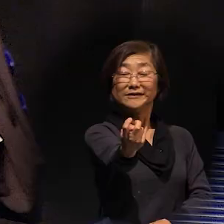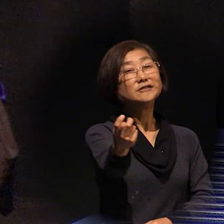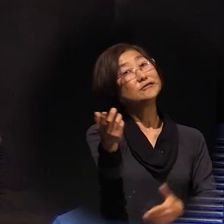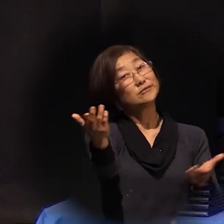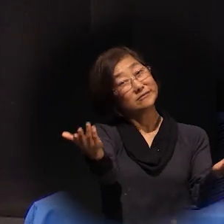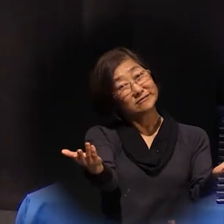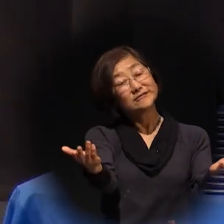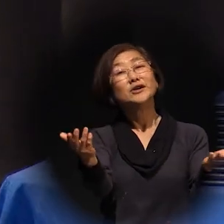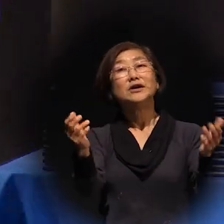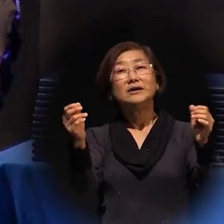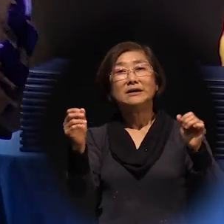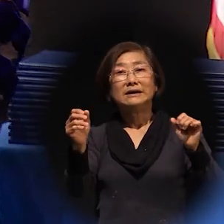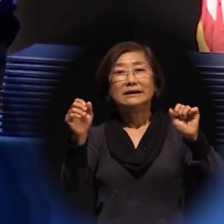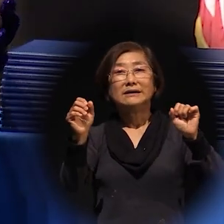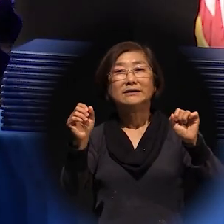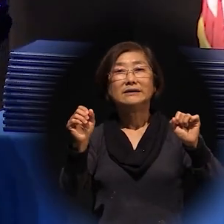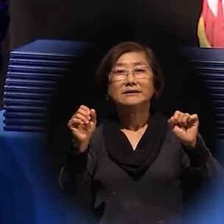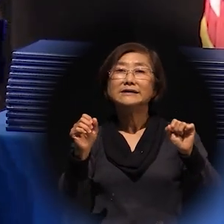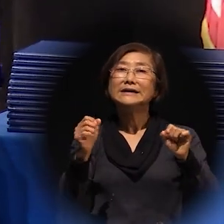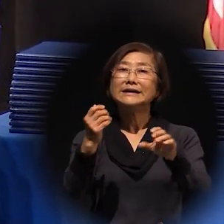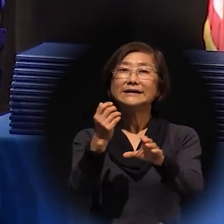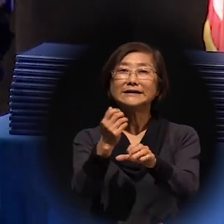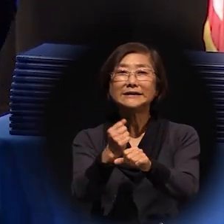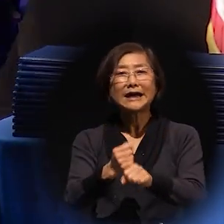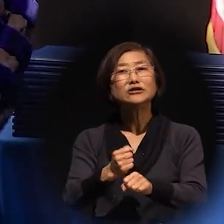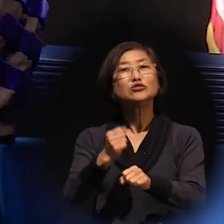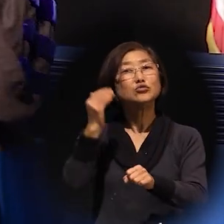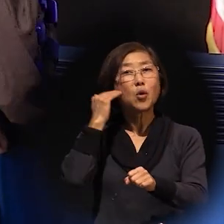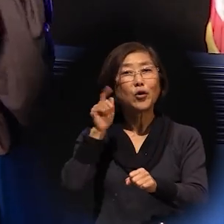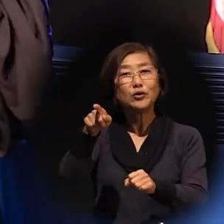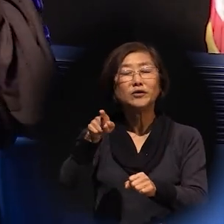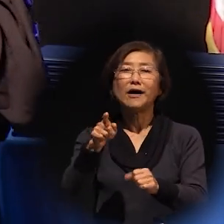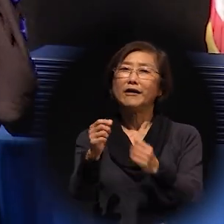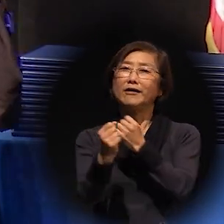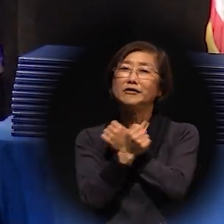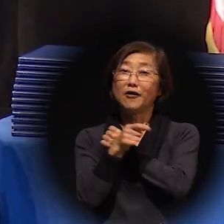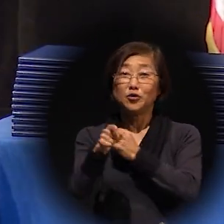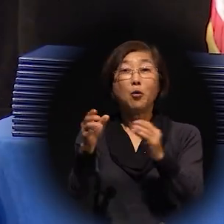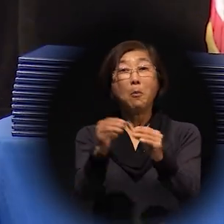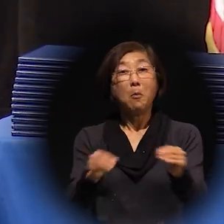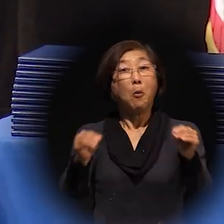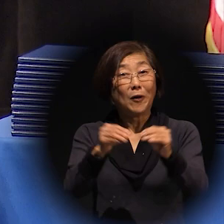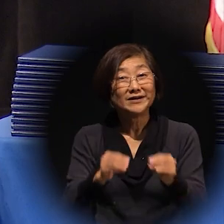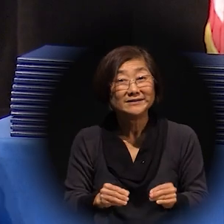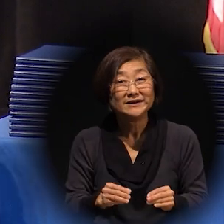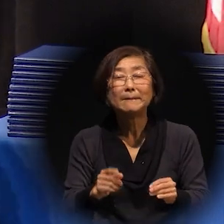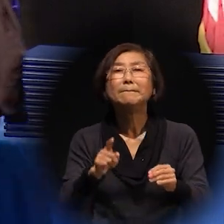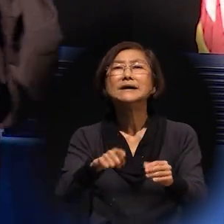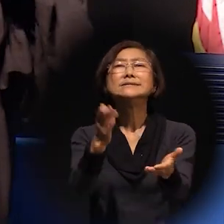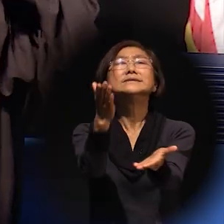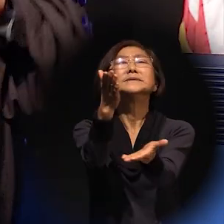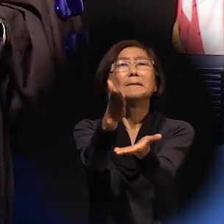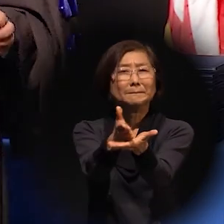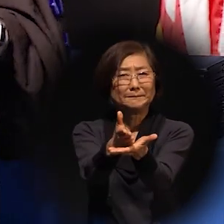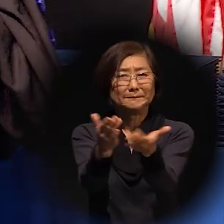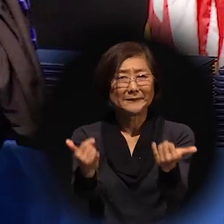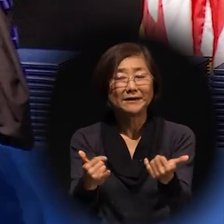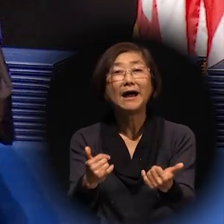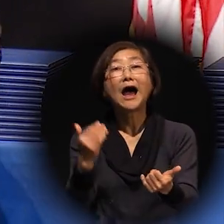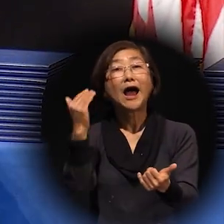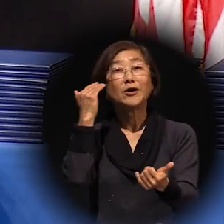sitting so that we'll get in your business, get to know you a little bit more. So let me